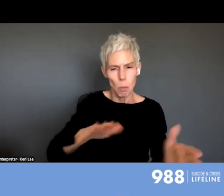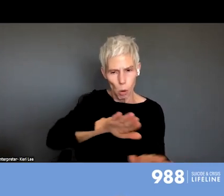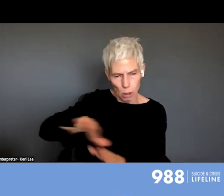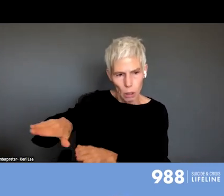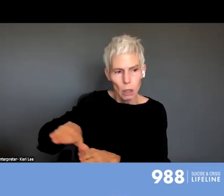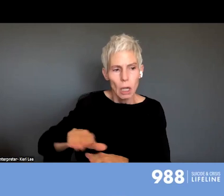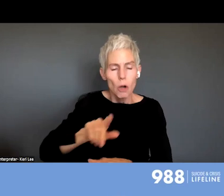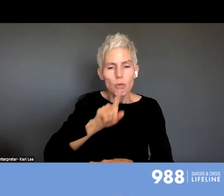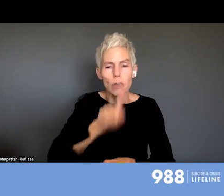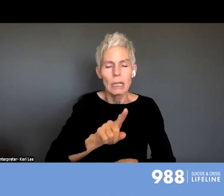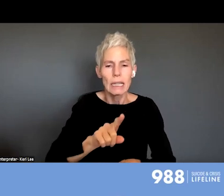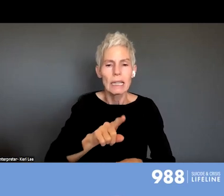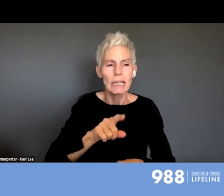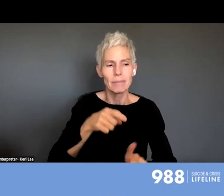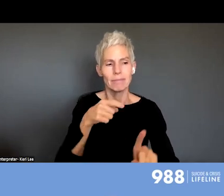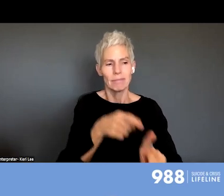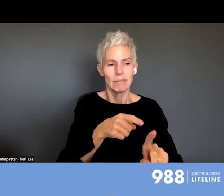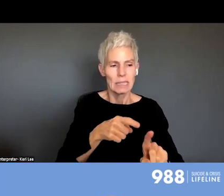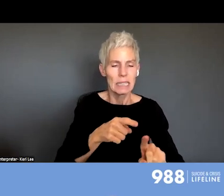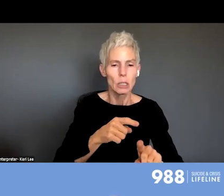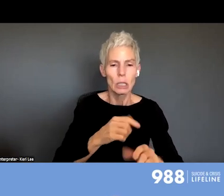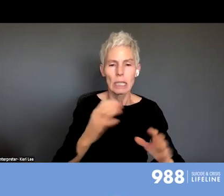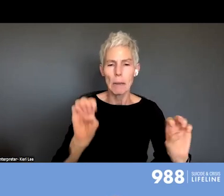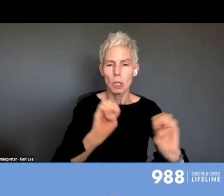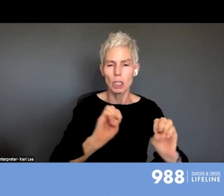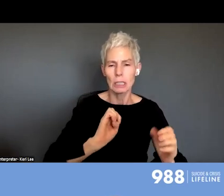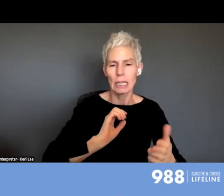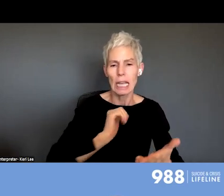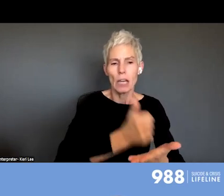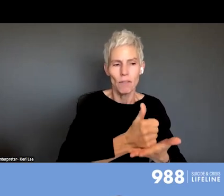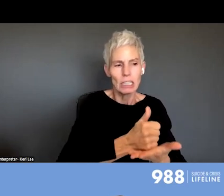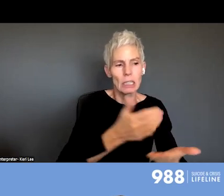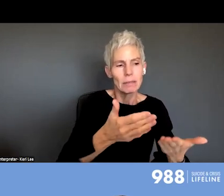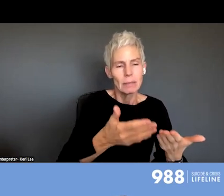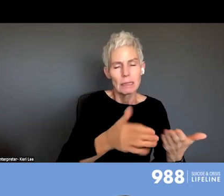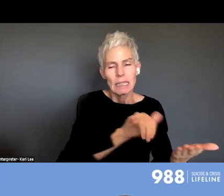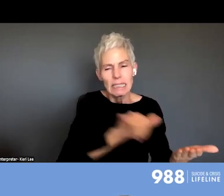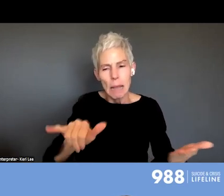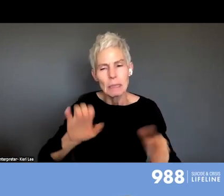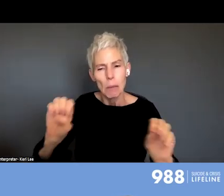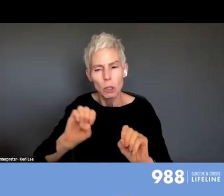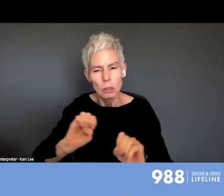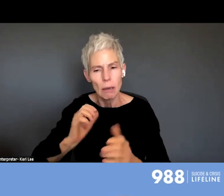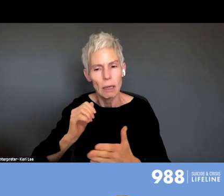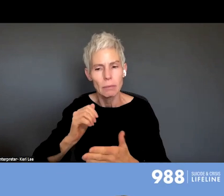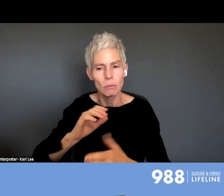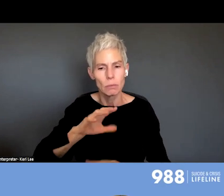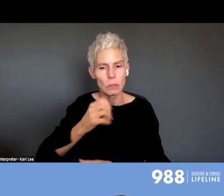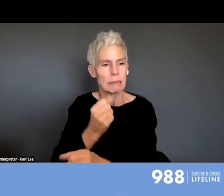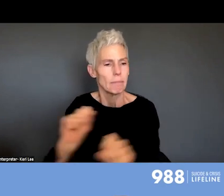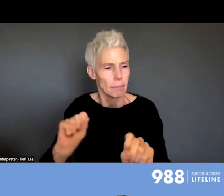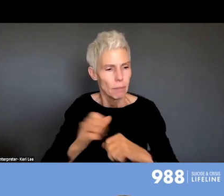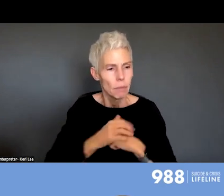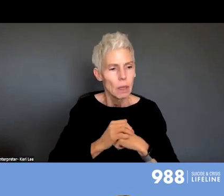to a similar thing. And if you see the asterisk next to one of these data sources, if you go to the bottom of the slide, it shows you how